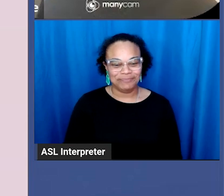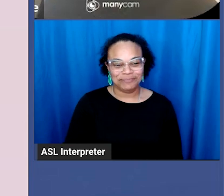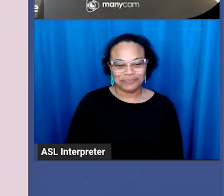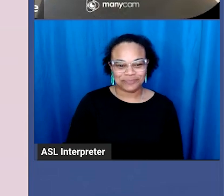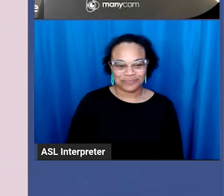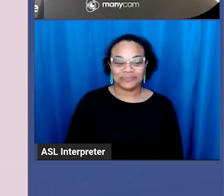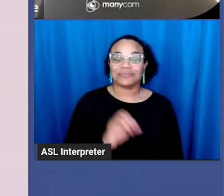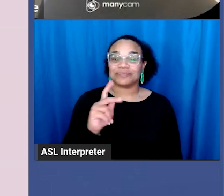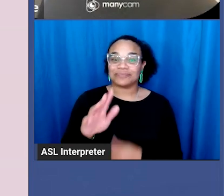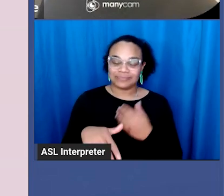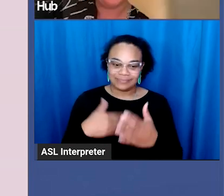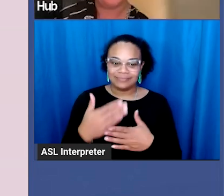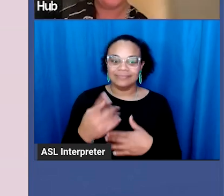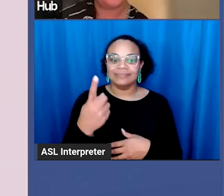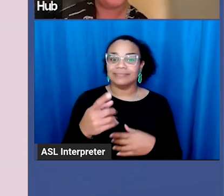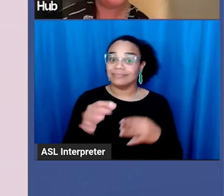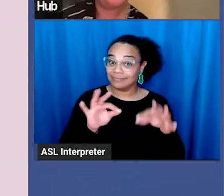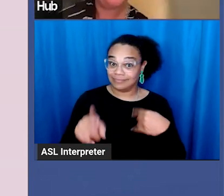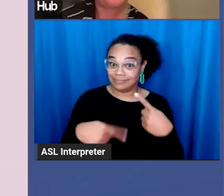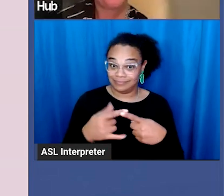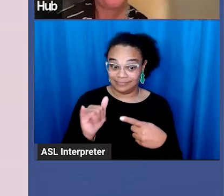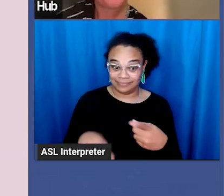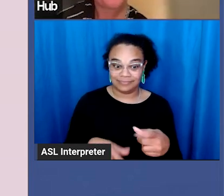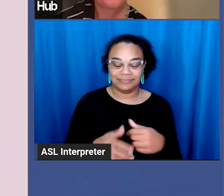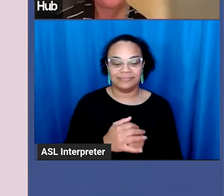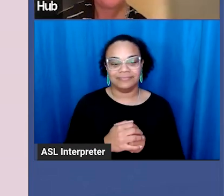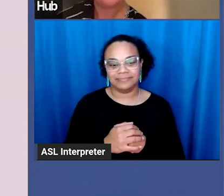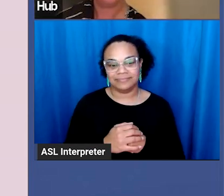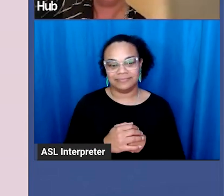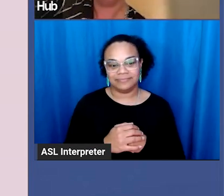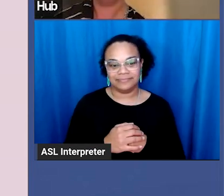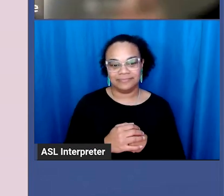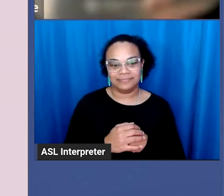This is your next piece. Yeah, tell us about that if you would. Okay.